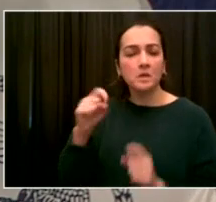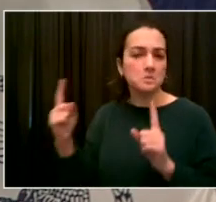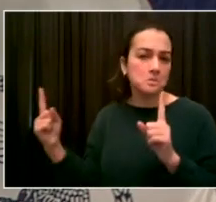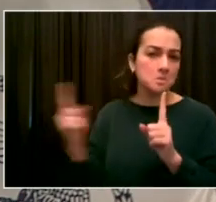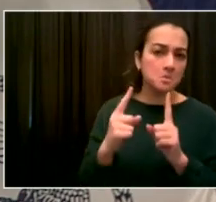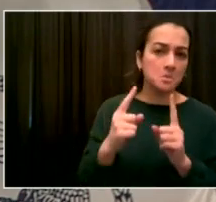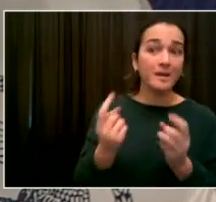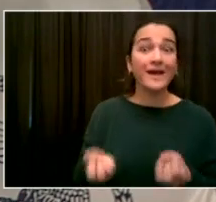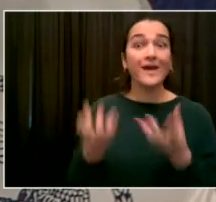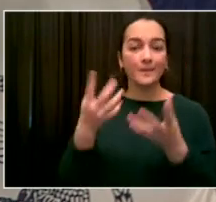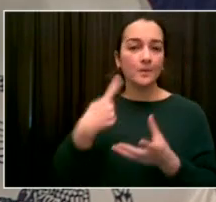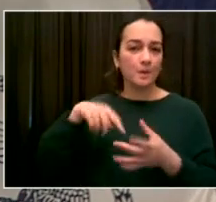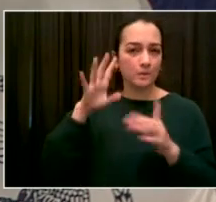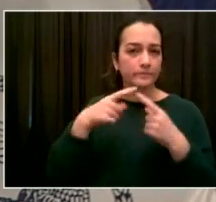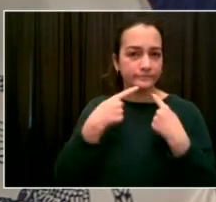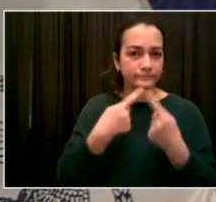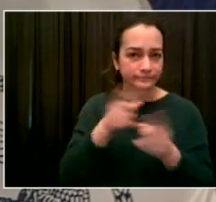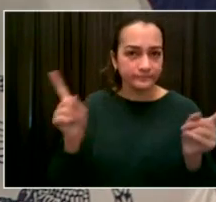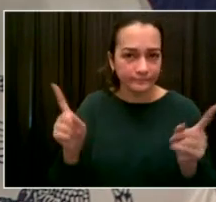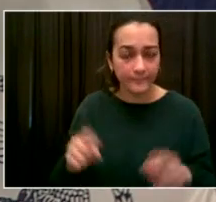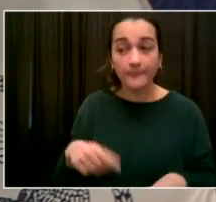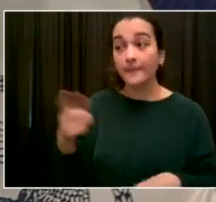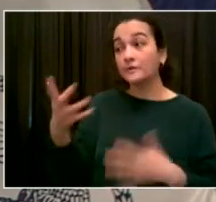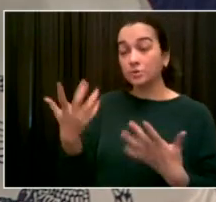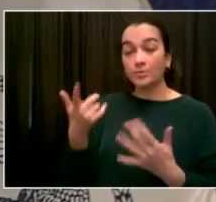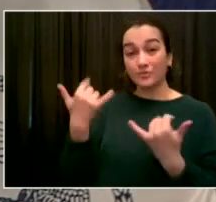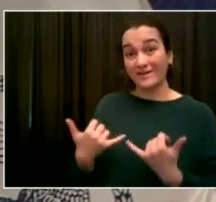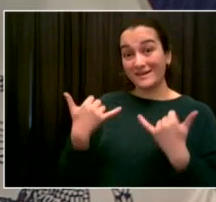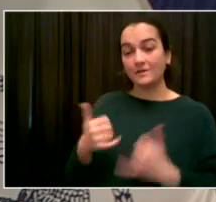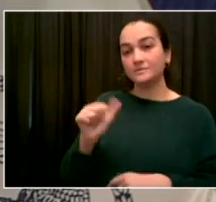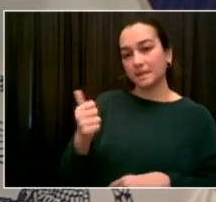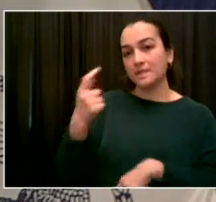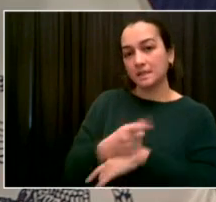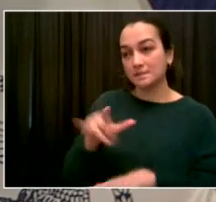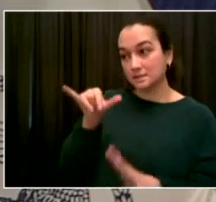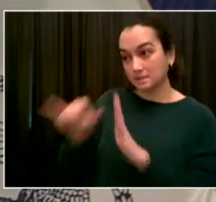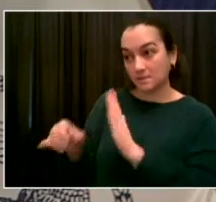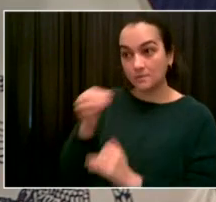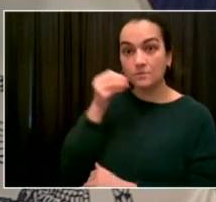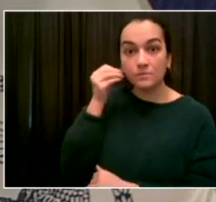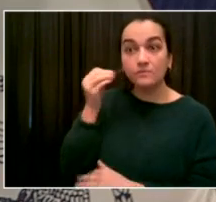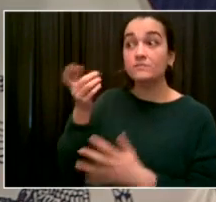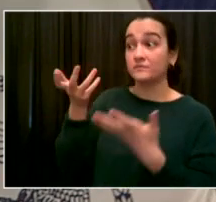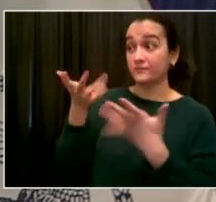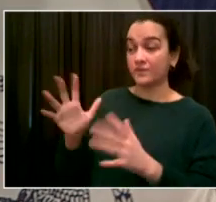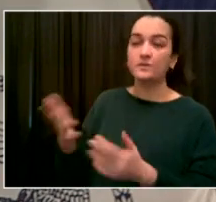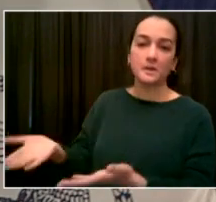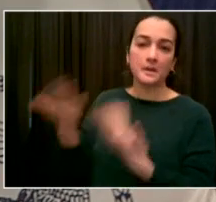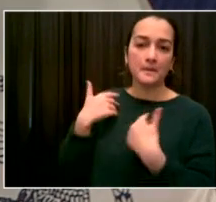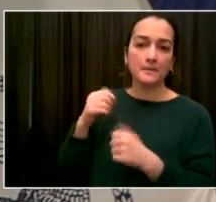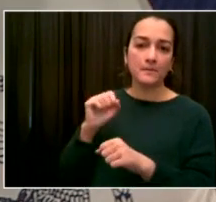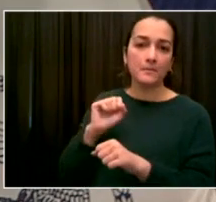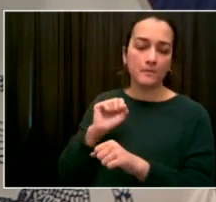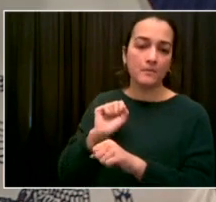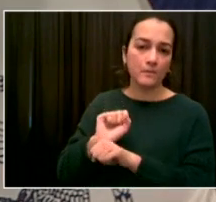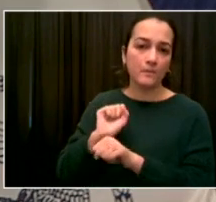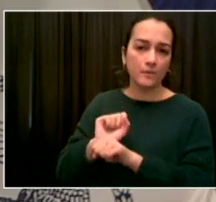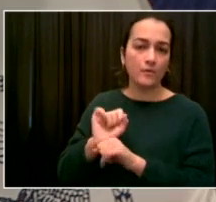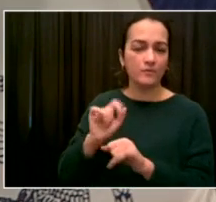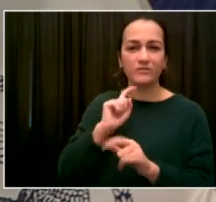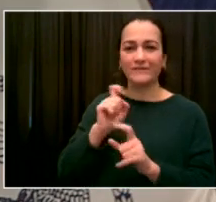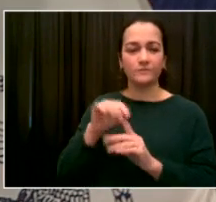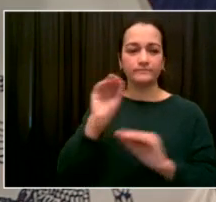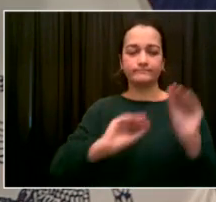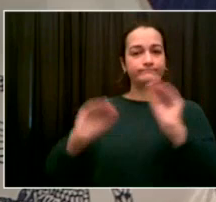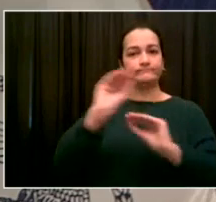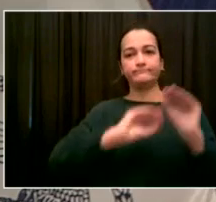moving. But everything is functioning. I mean, this is the beauty of this very strong, proud city